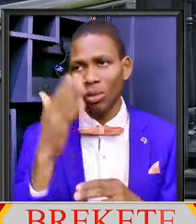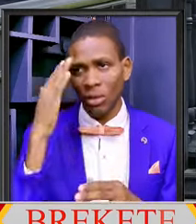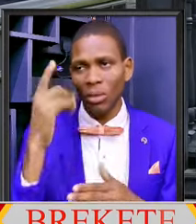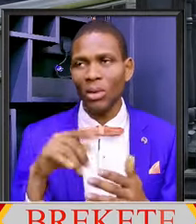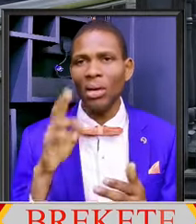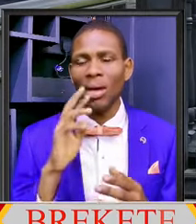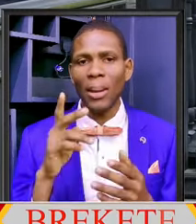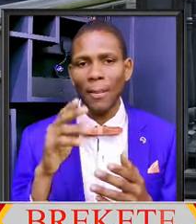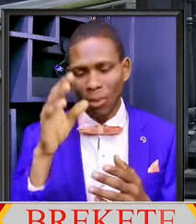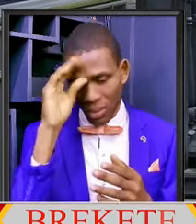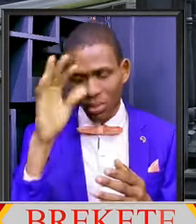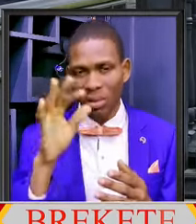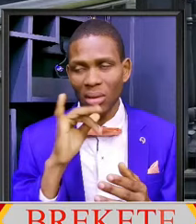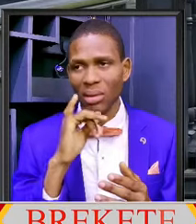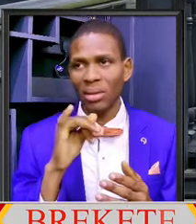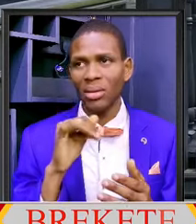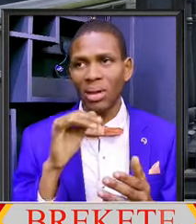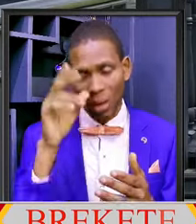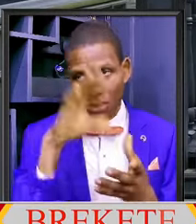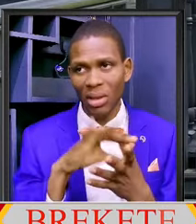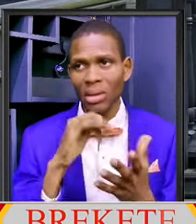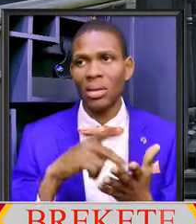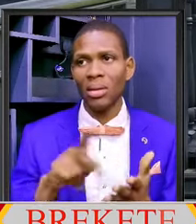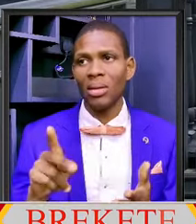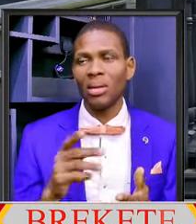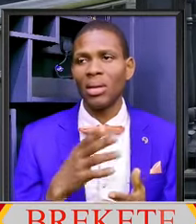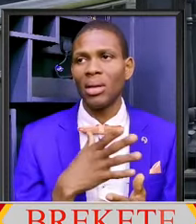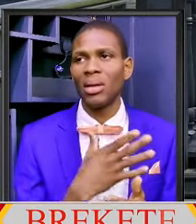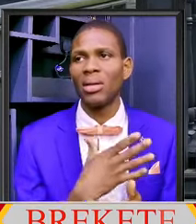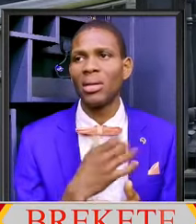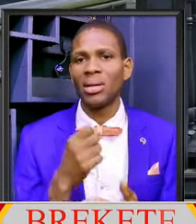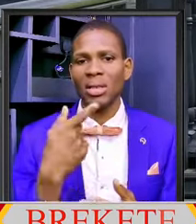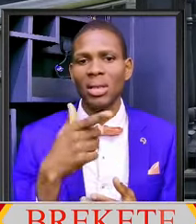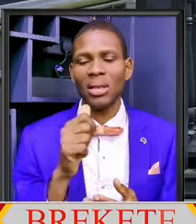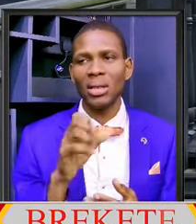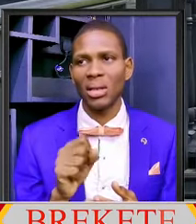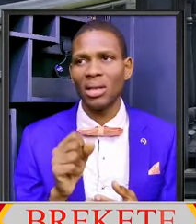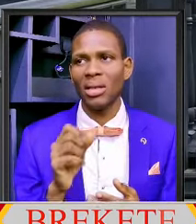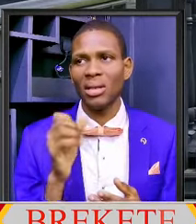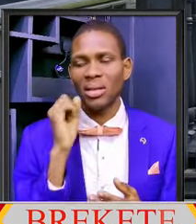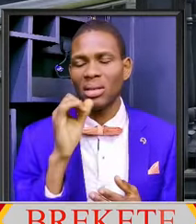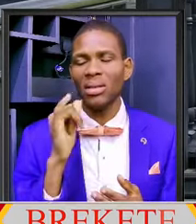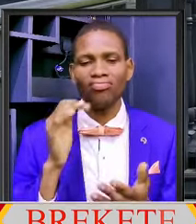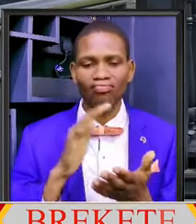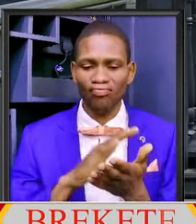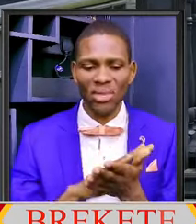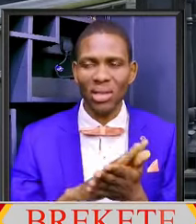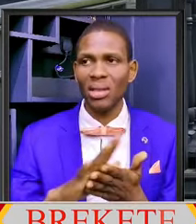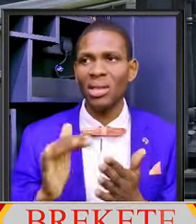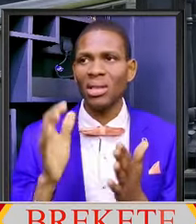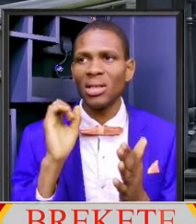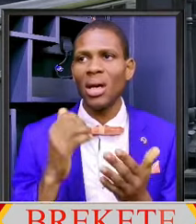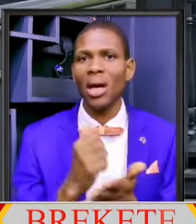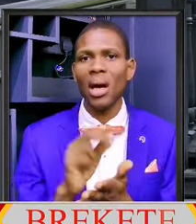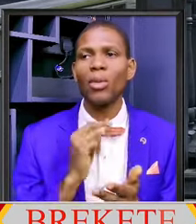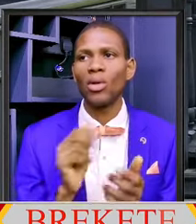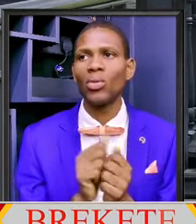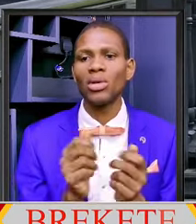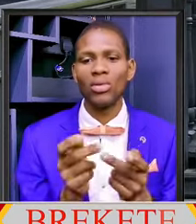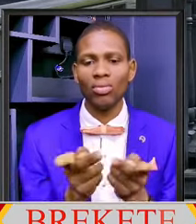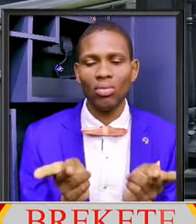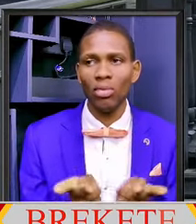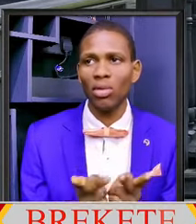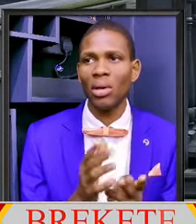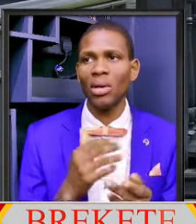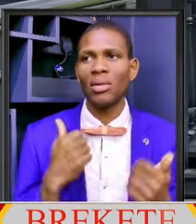husband a Prato Angas. She come Angas. The woman a cleaner. She help us with the pot, with